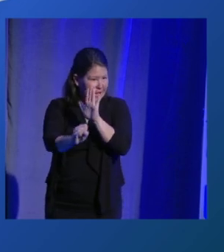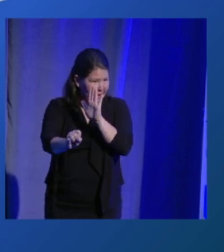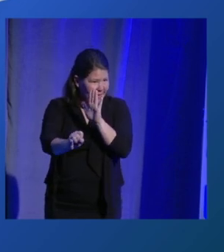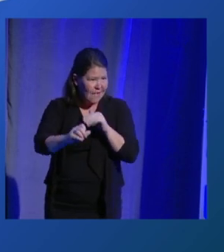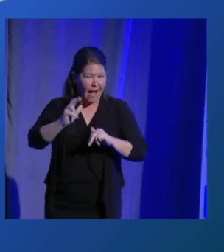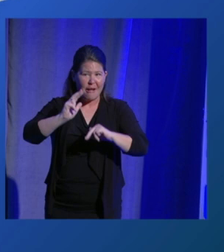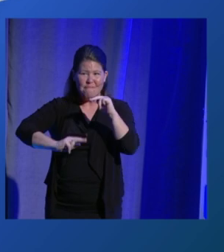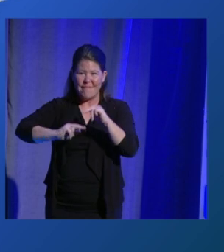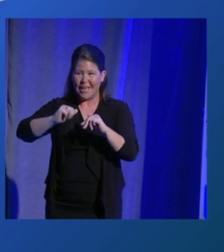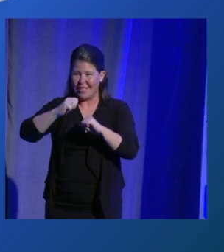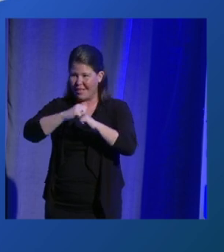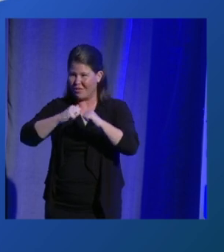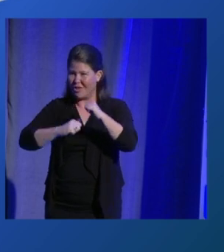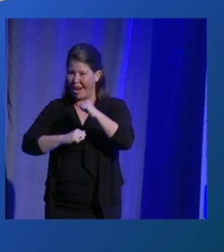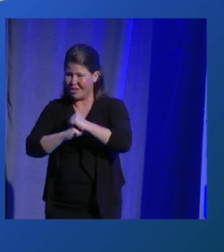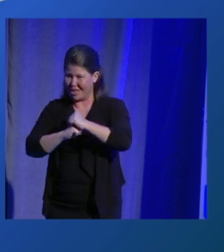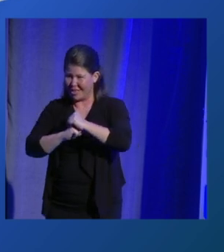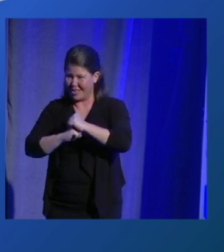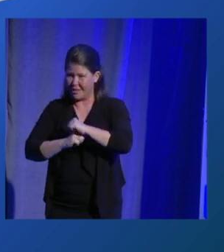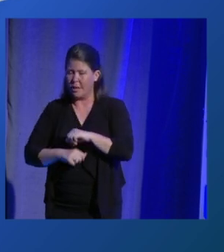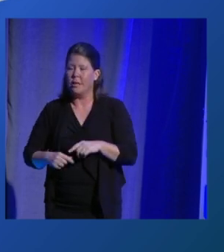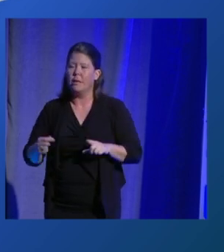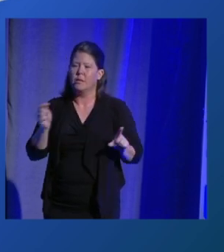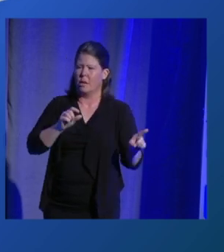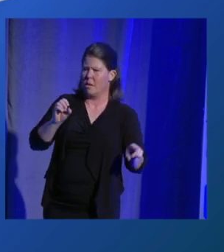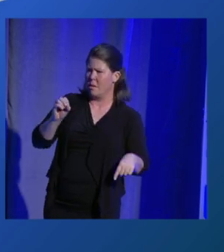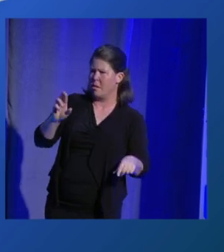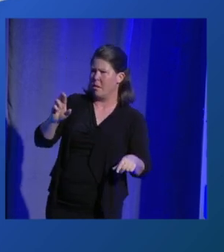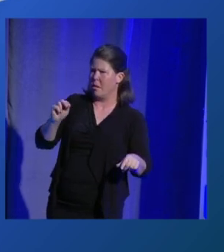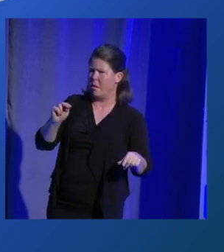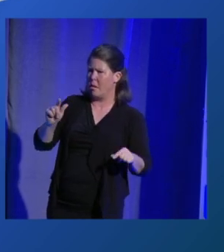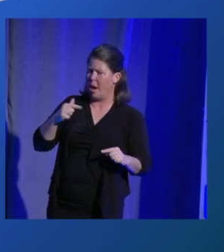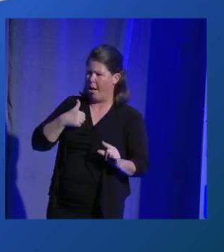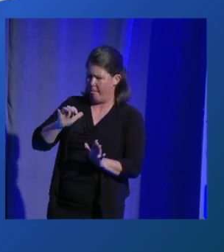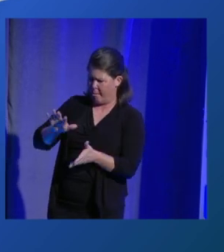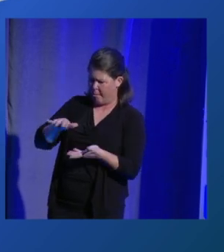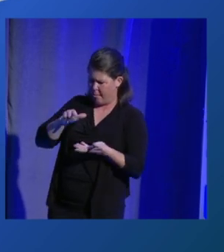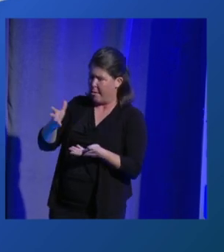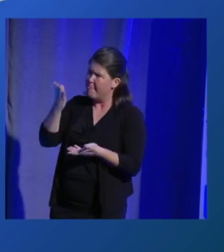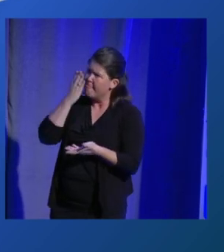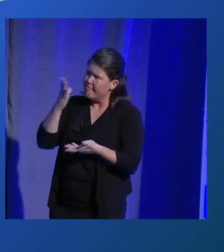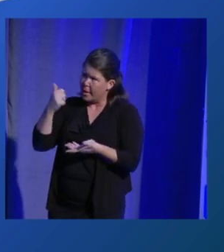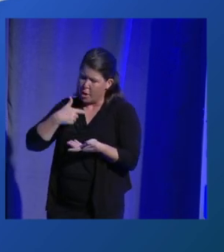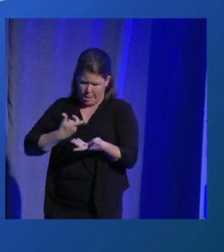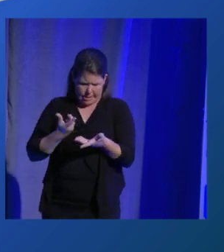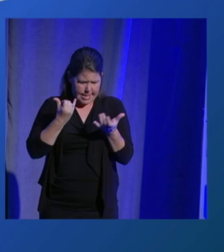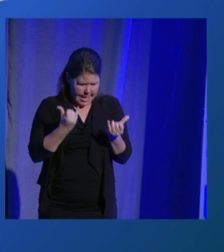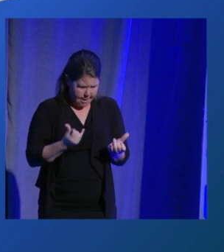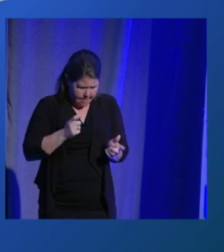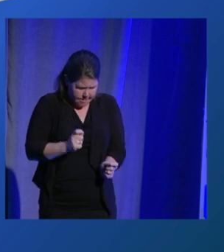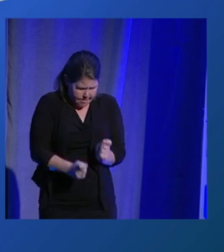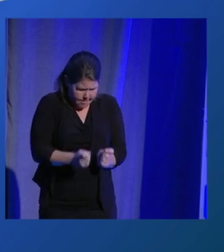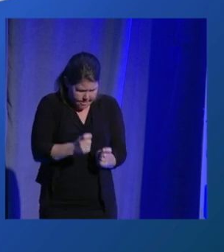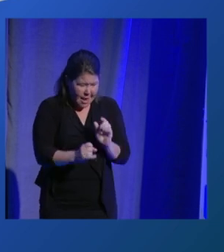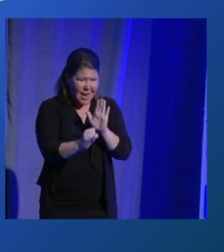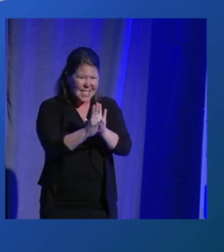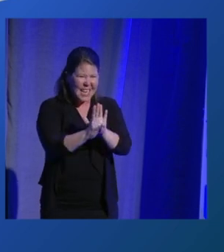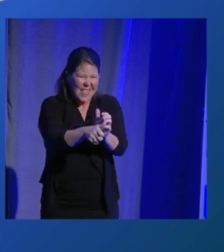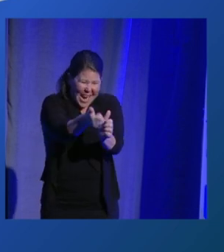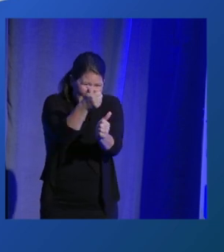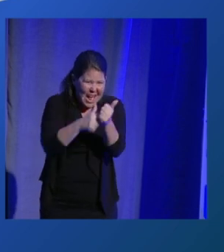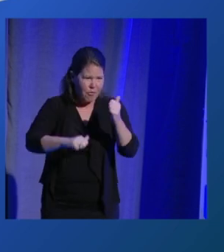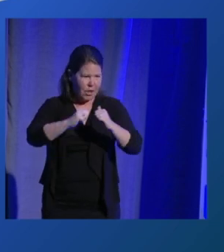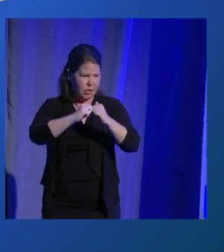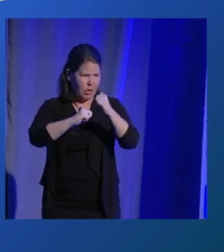structures and then Oak Ridge went went and took and refined that to be able to identify every structure in the US but the